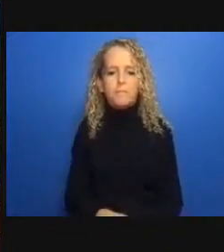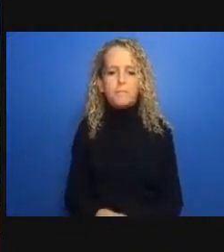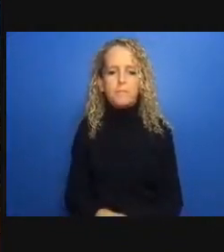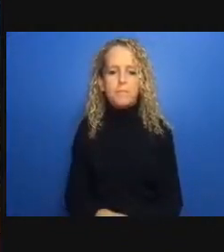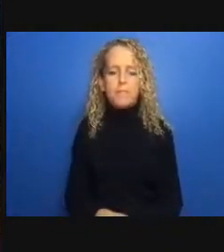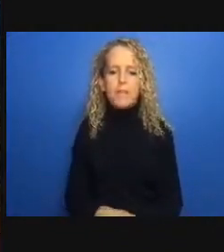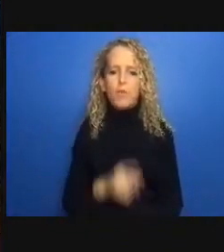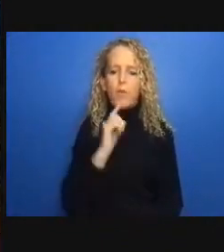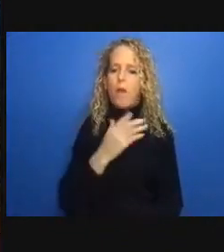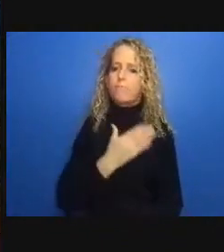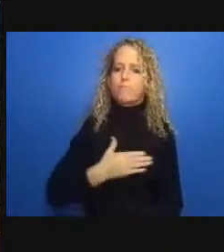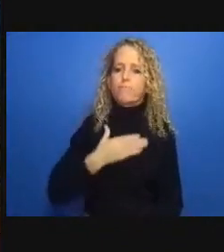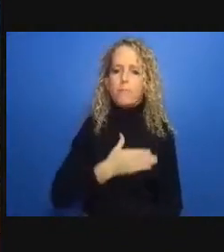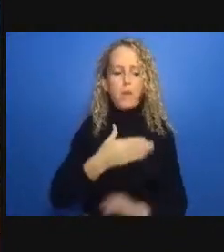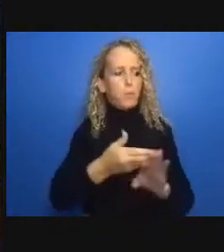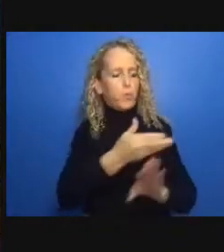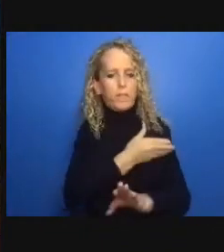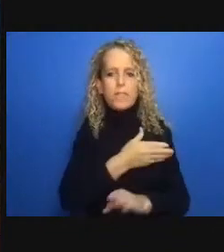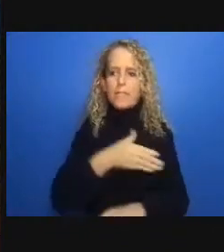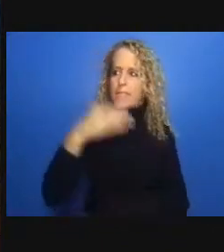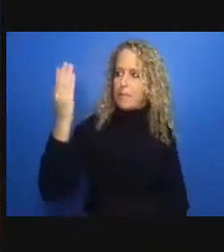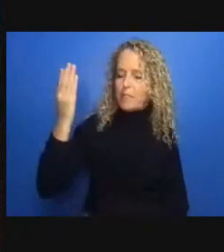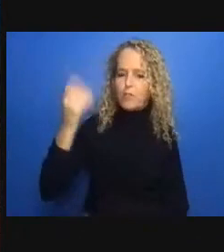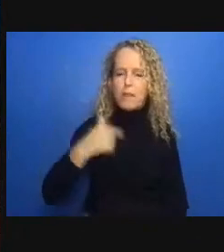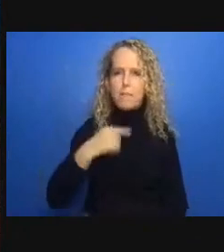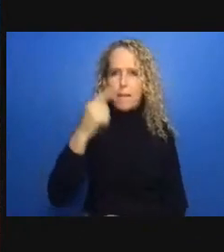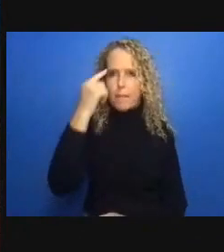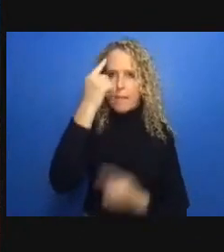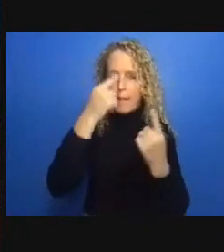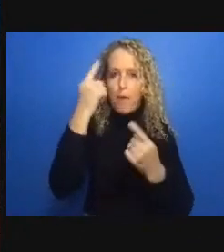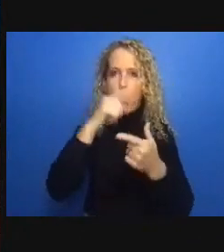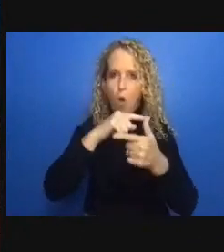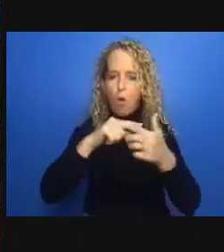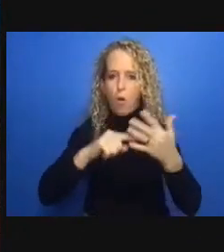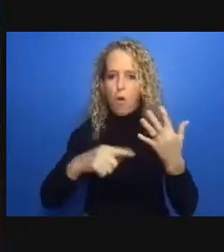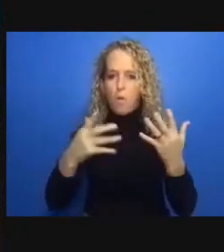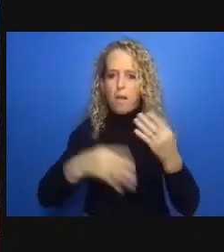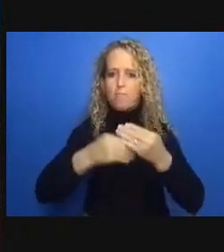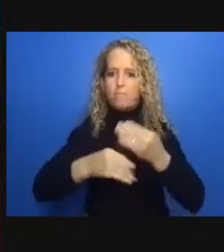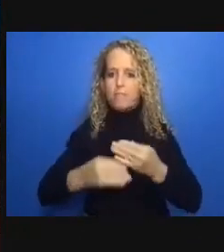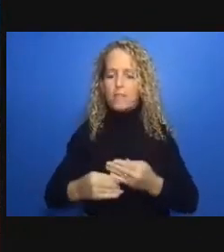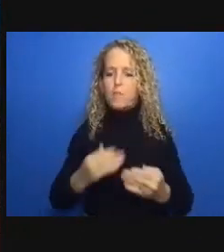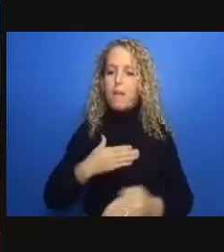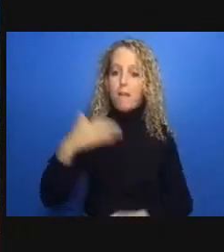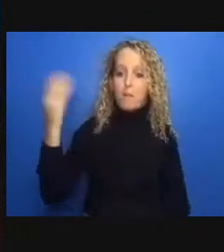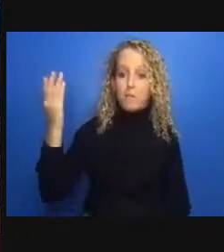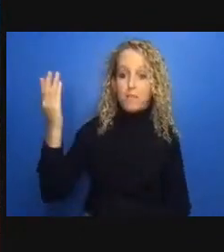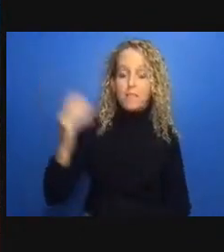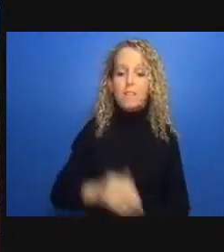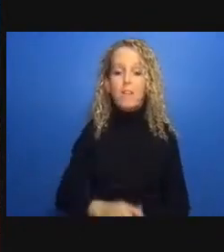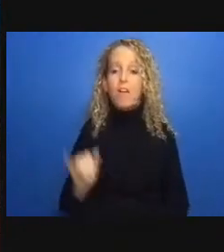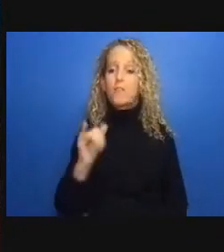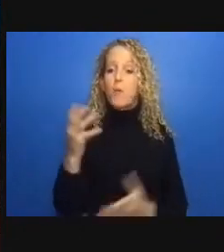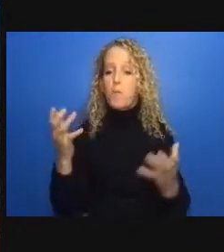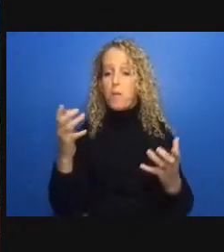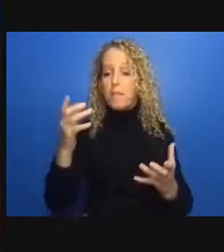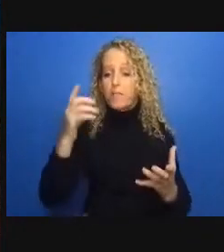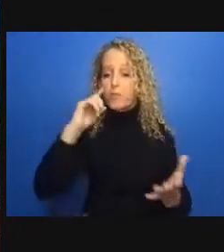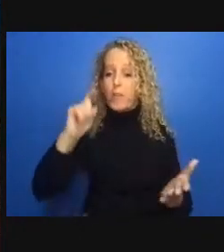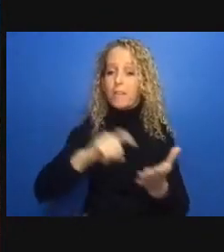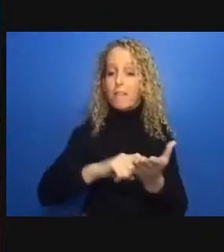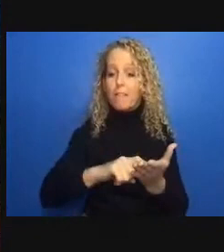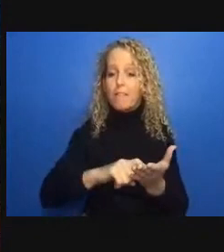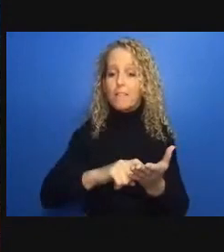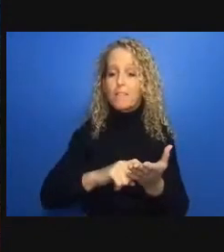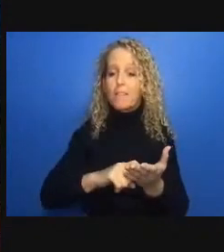makes you think about all the different things that you might want to say than you had already thought. And I'd also like to acknowledge Dalhousie for pulling this